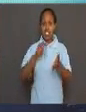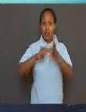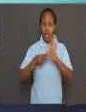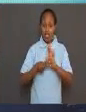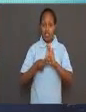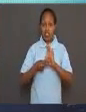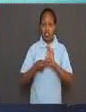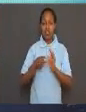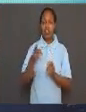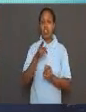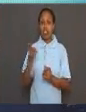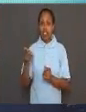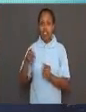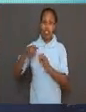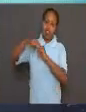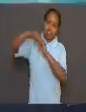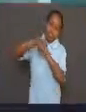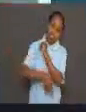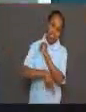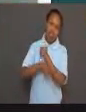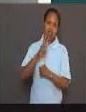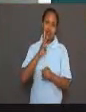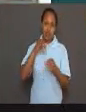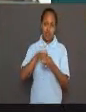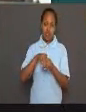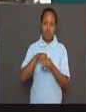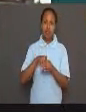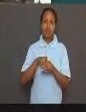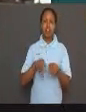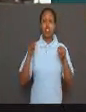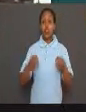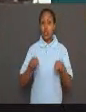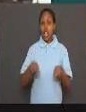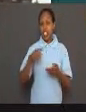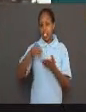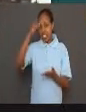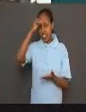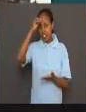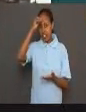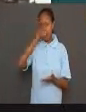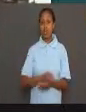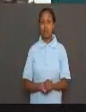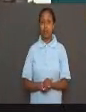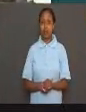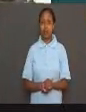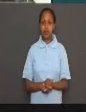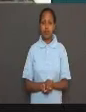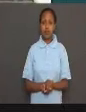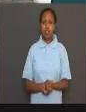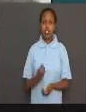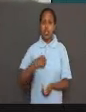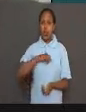means they sink. In today's lesson,